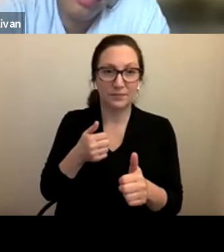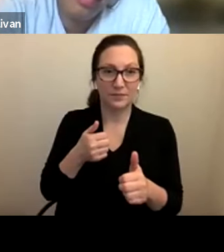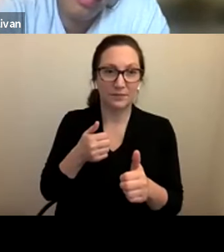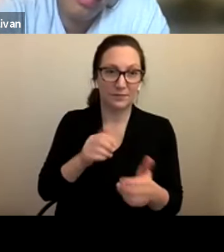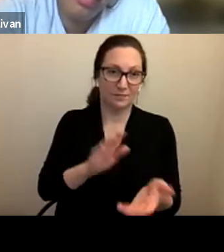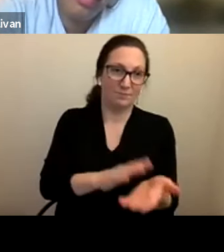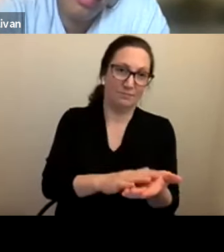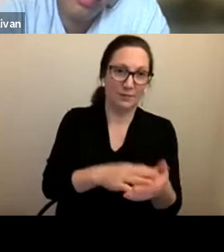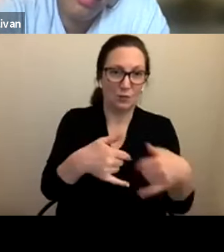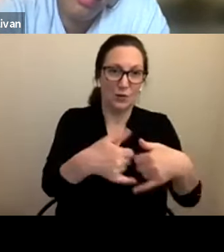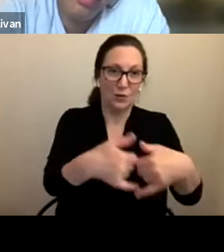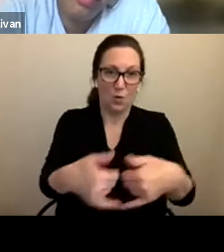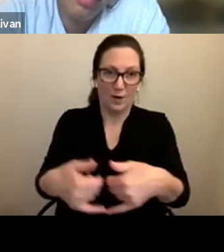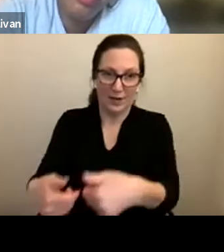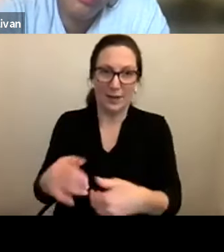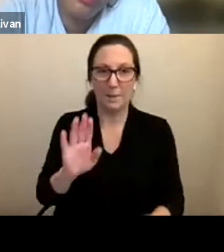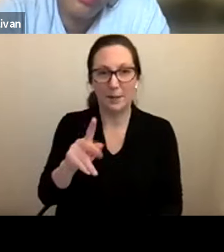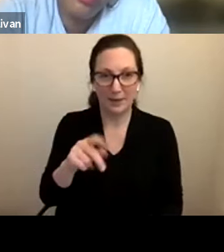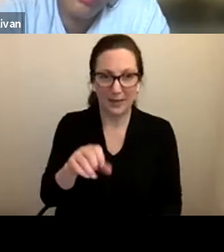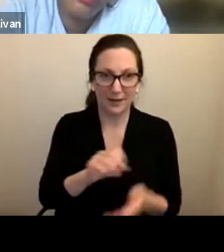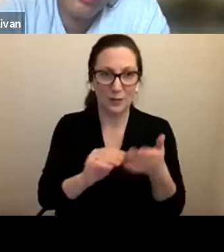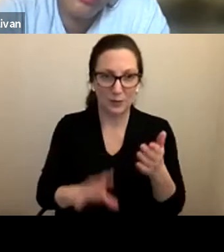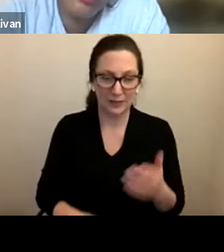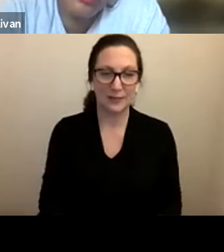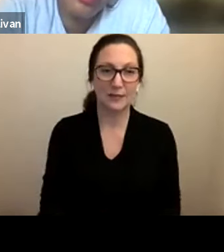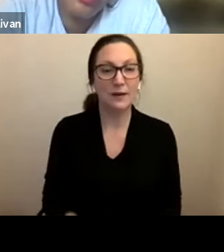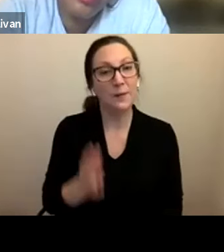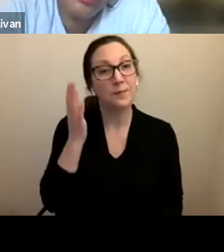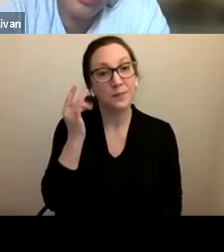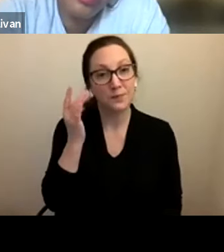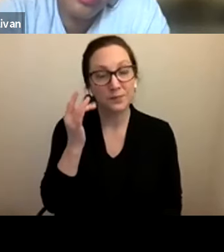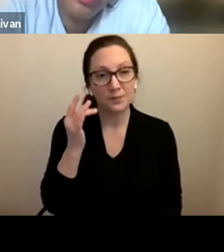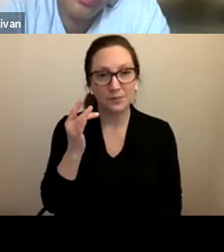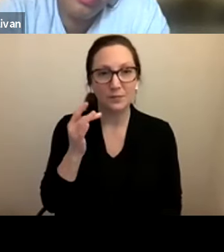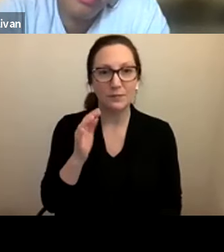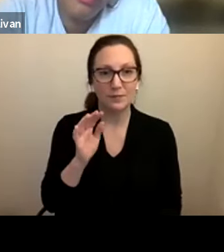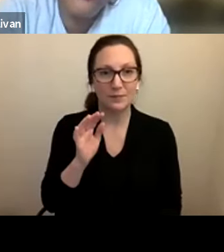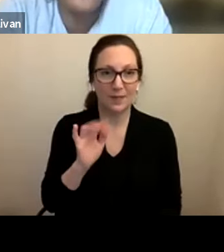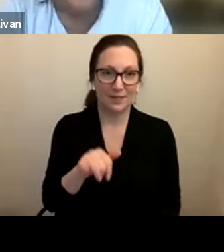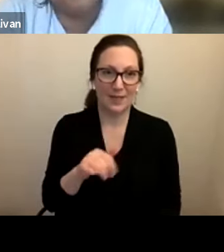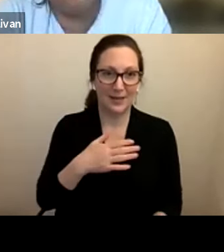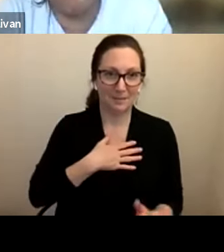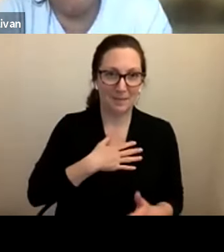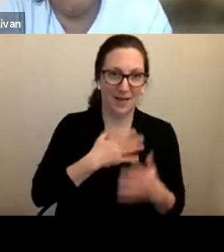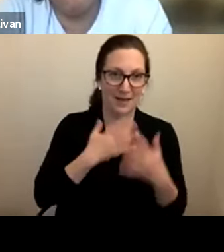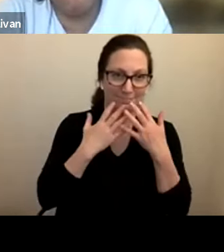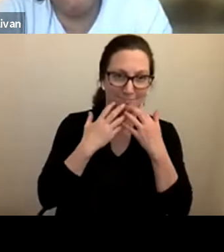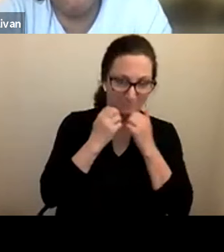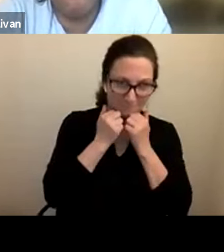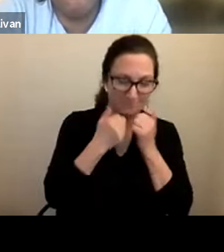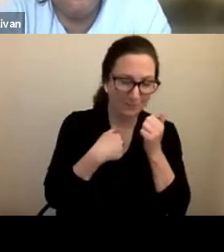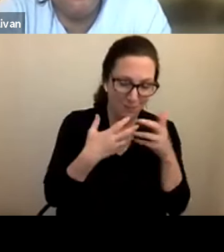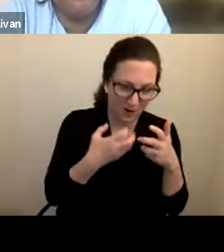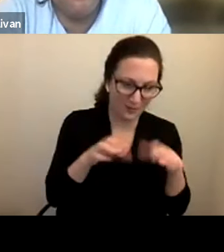Boston students, public school students, because that is a value of mine, but it